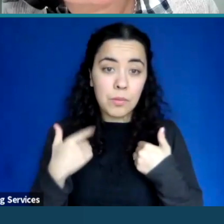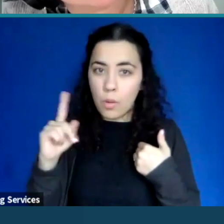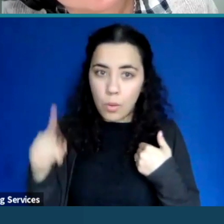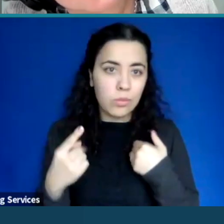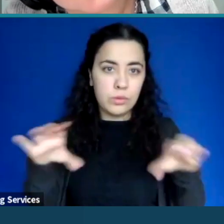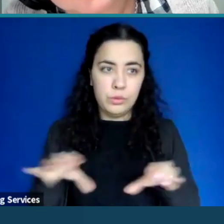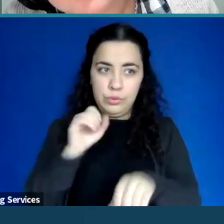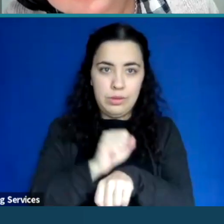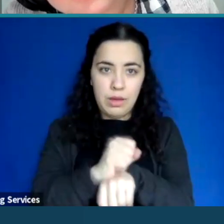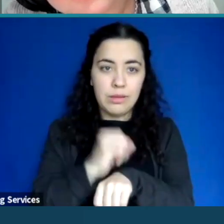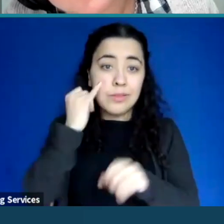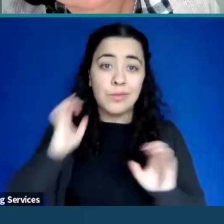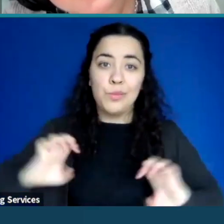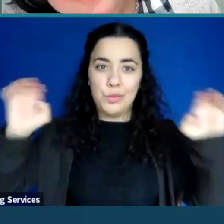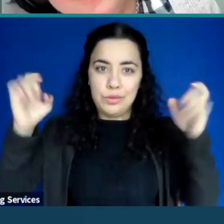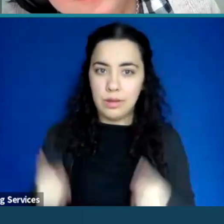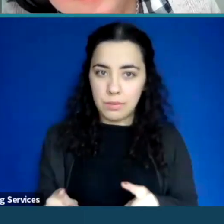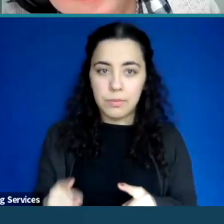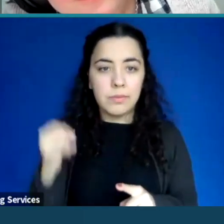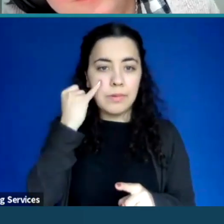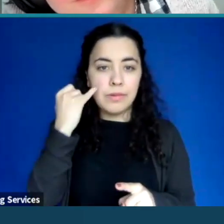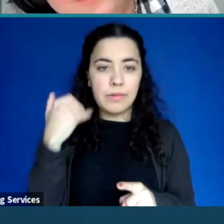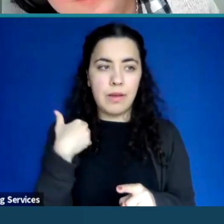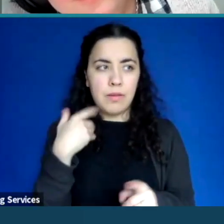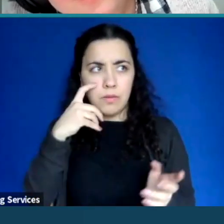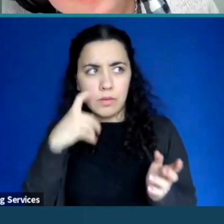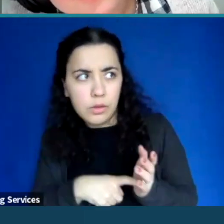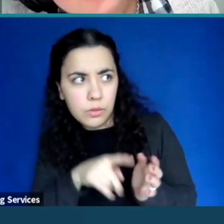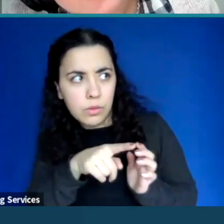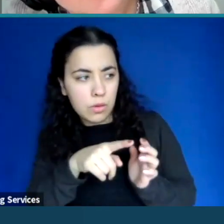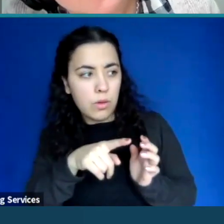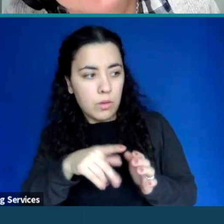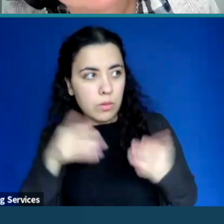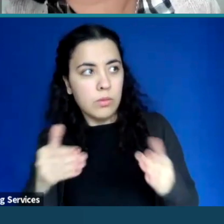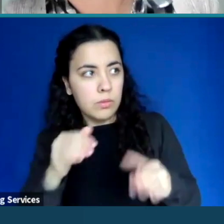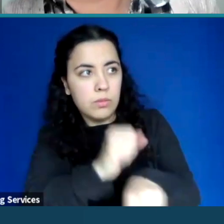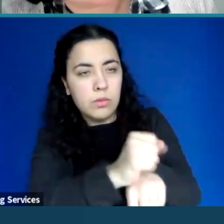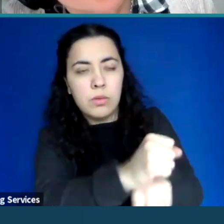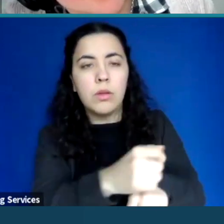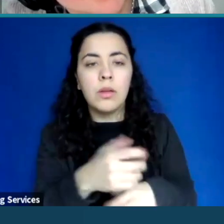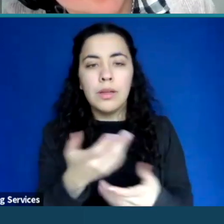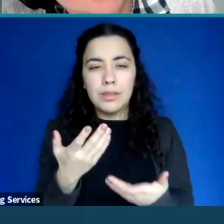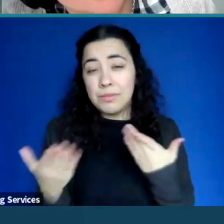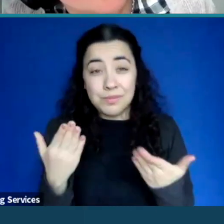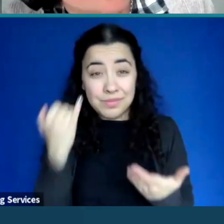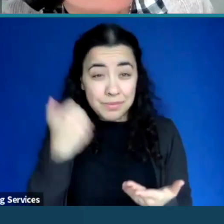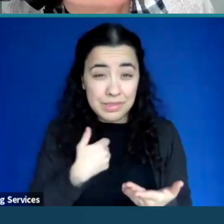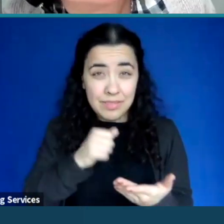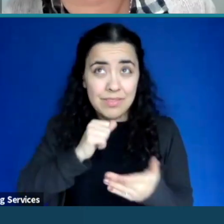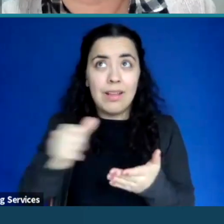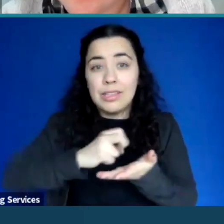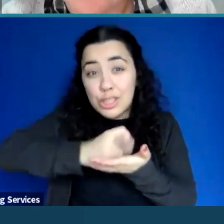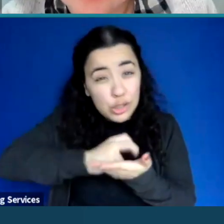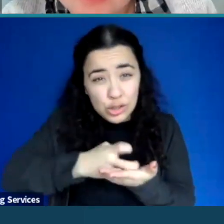their task in an emergency or when there is a cue to perform that task. So it might not be, you know, if I'm not having a seizure right